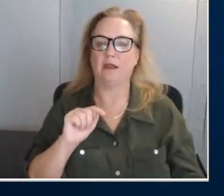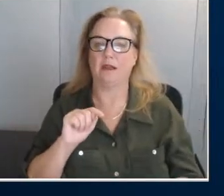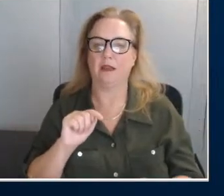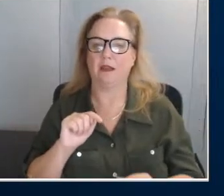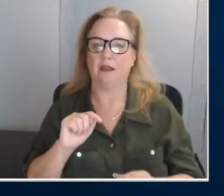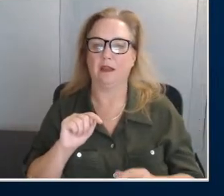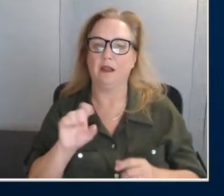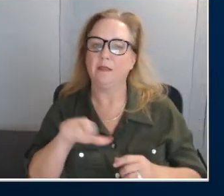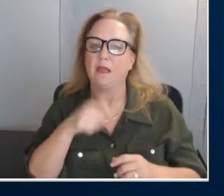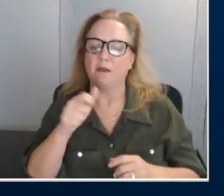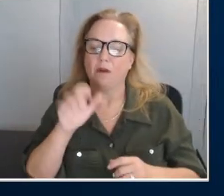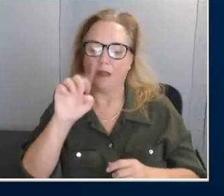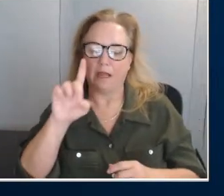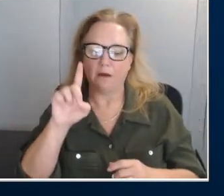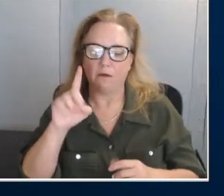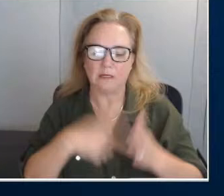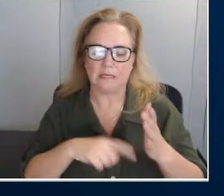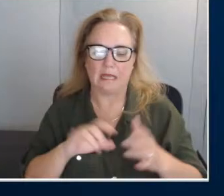that?